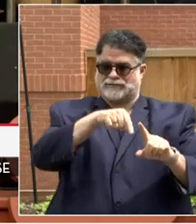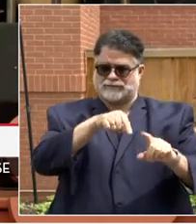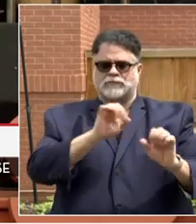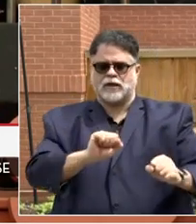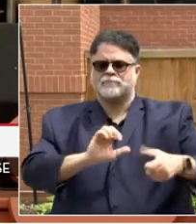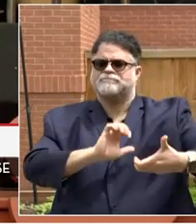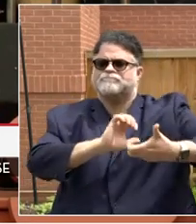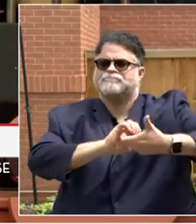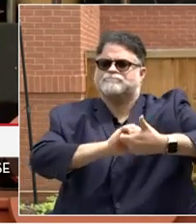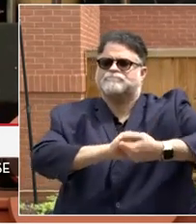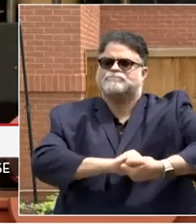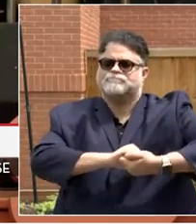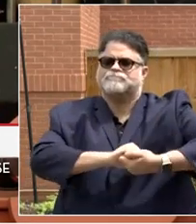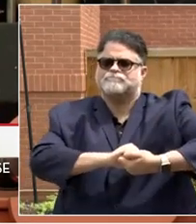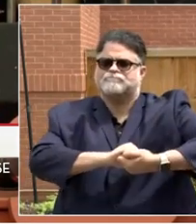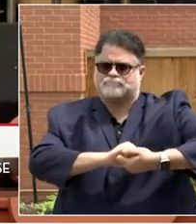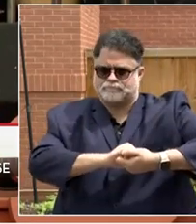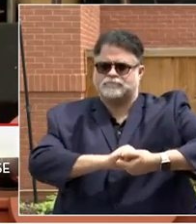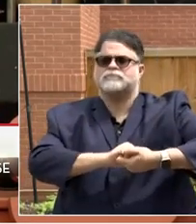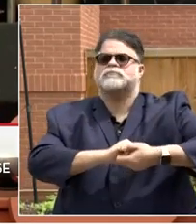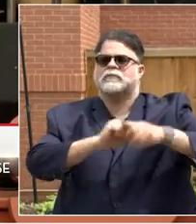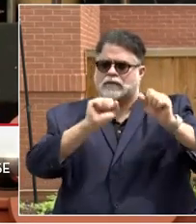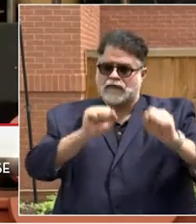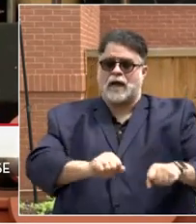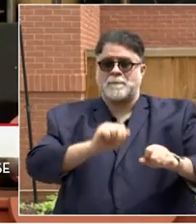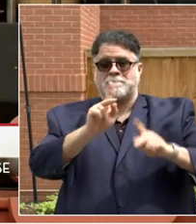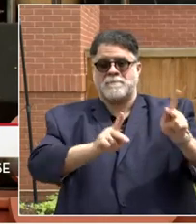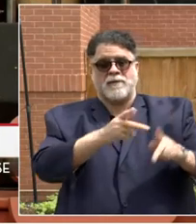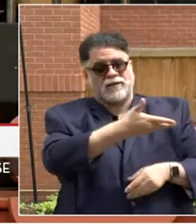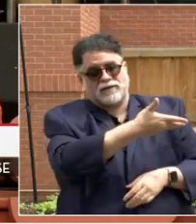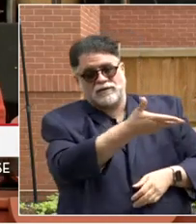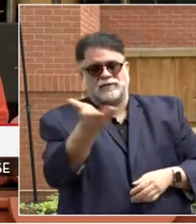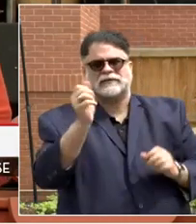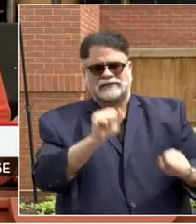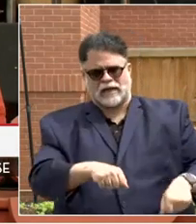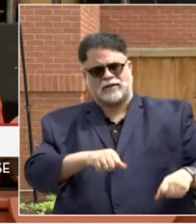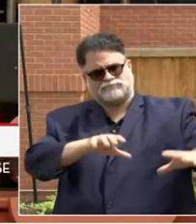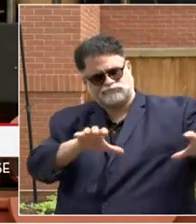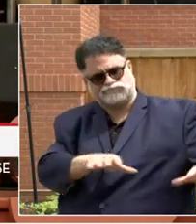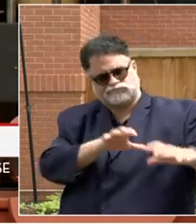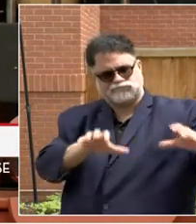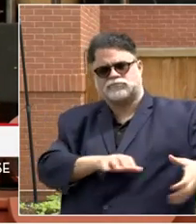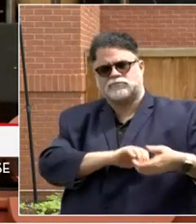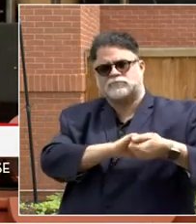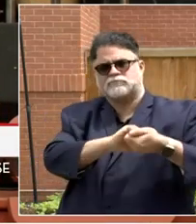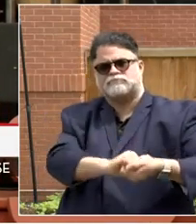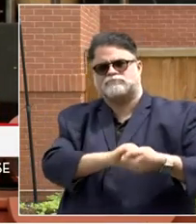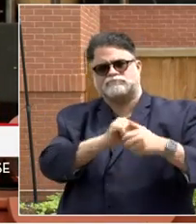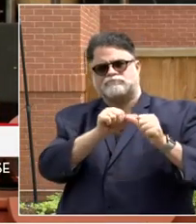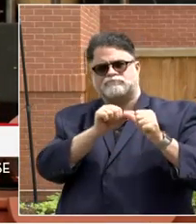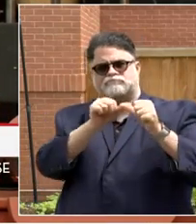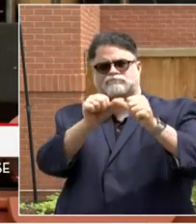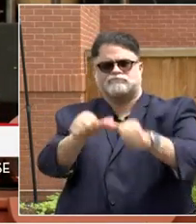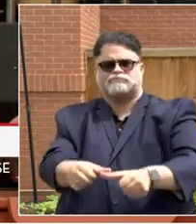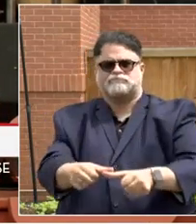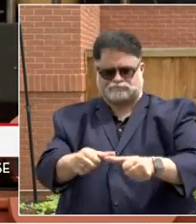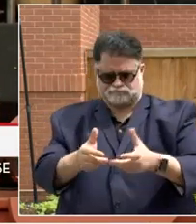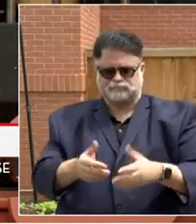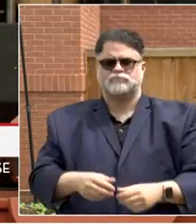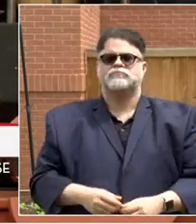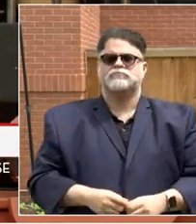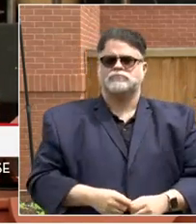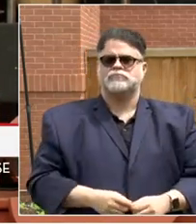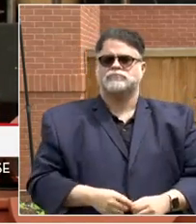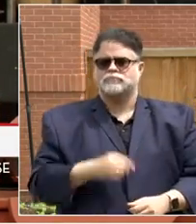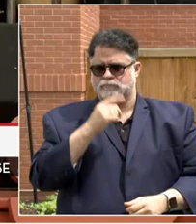they stay engaged in activities as they get older. It also means that we have to get to our young adults, late